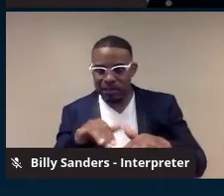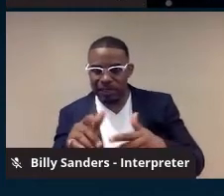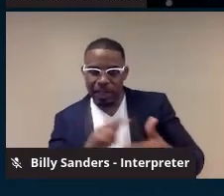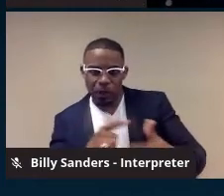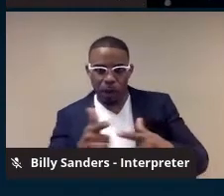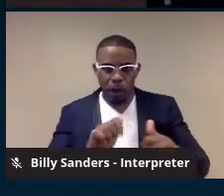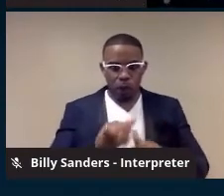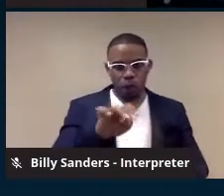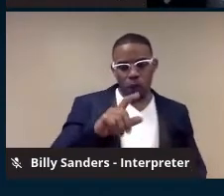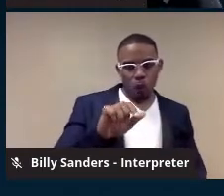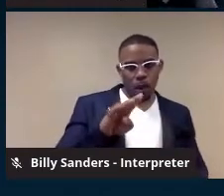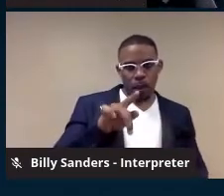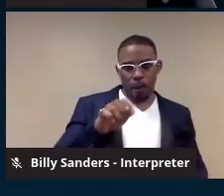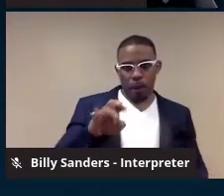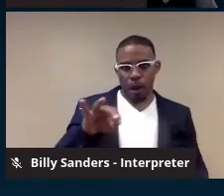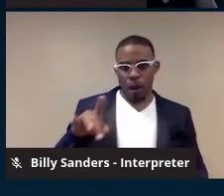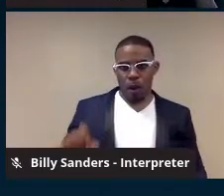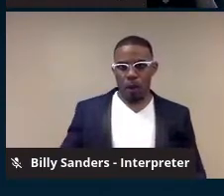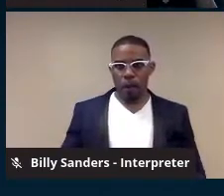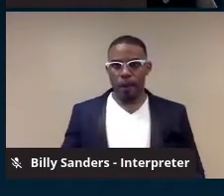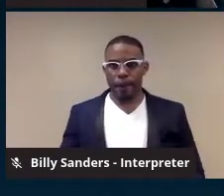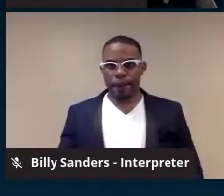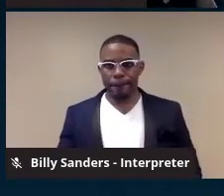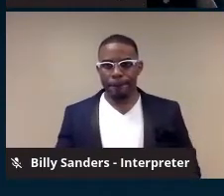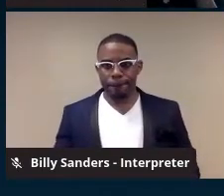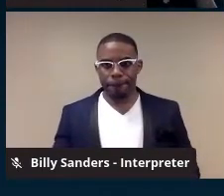code, with your Blazor code, from